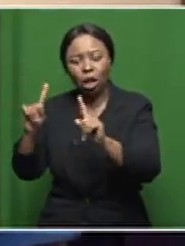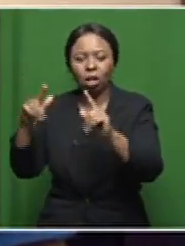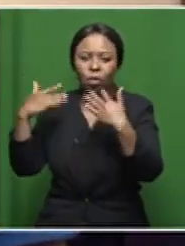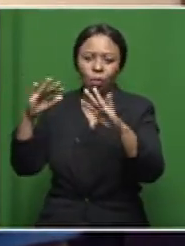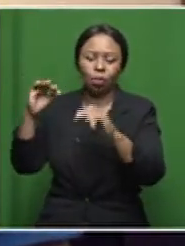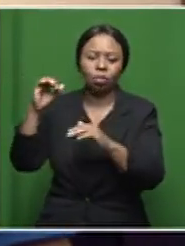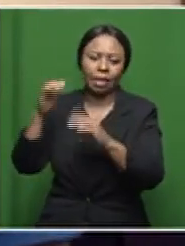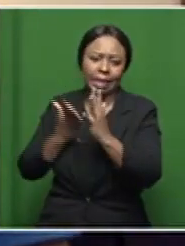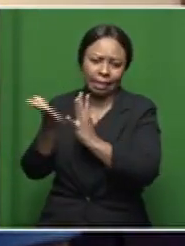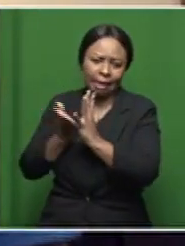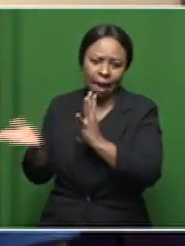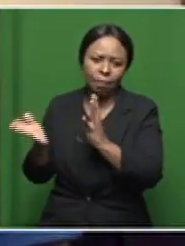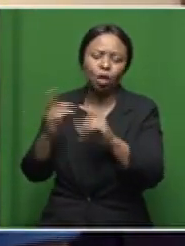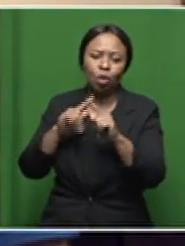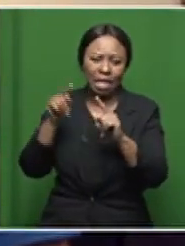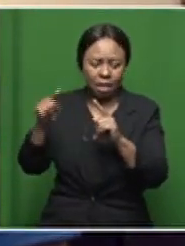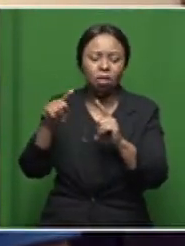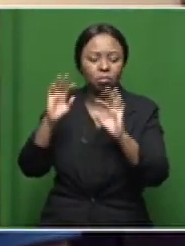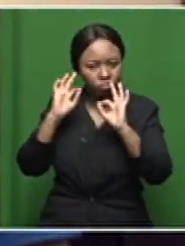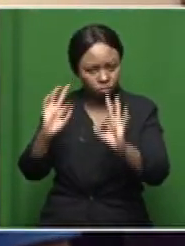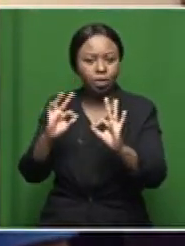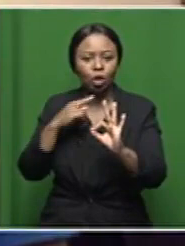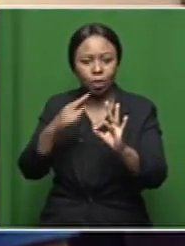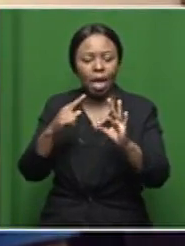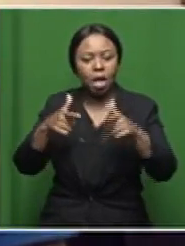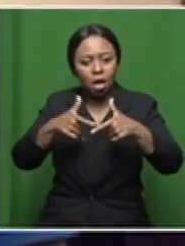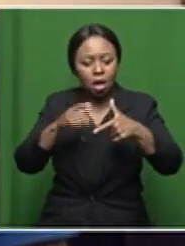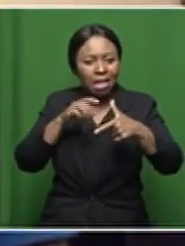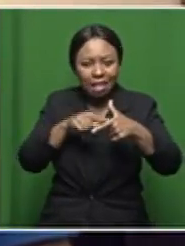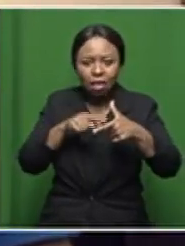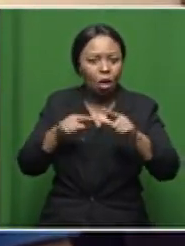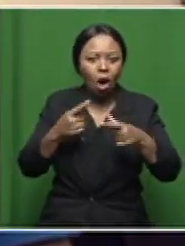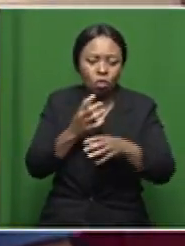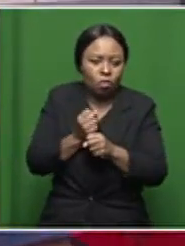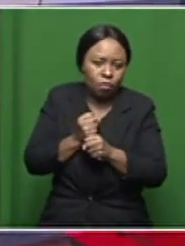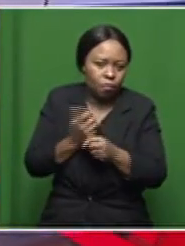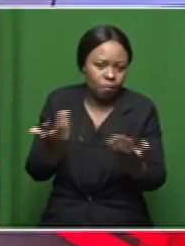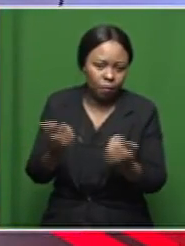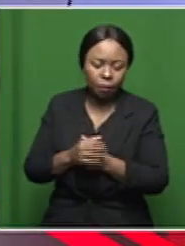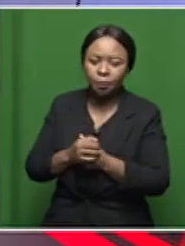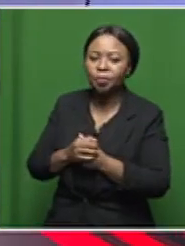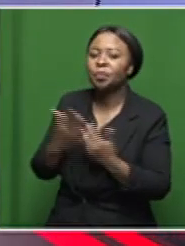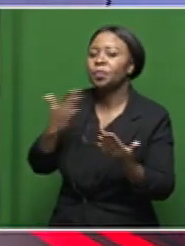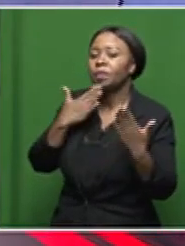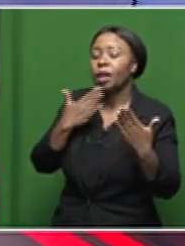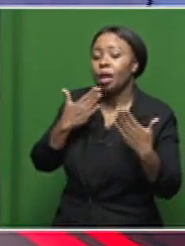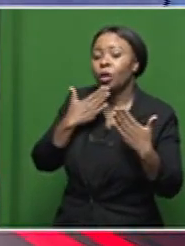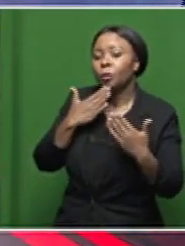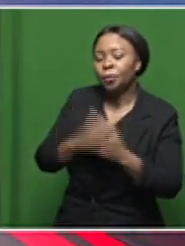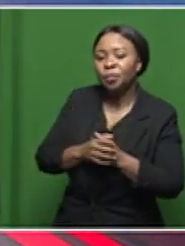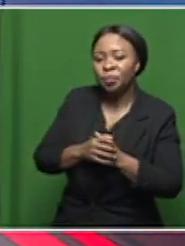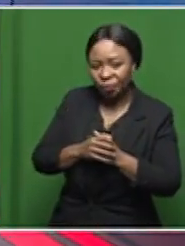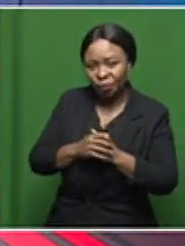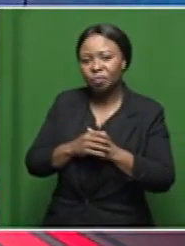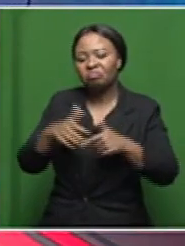Okay. And that's if they've really diagnosed and confirmed that the cervix is actually incompetent. All right. Thank you so much, Doc. Thank you for joining us this morning as we discussed